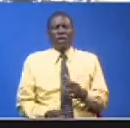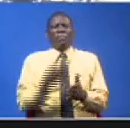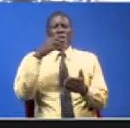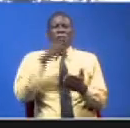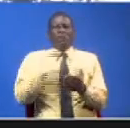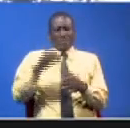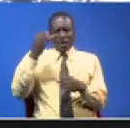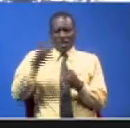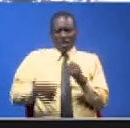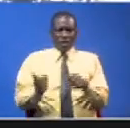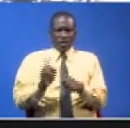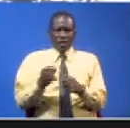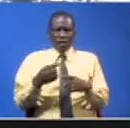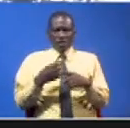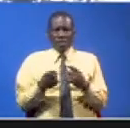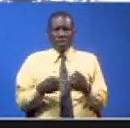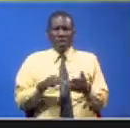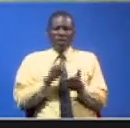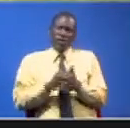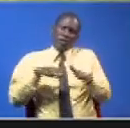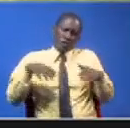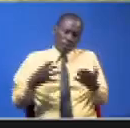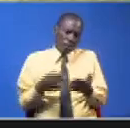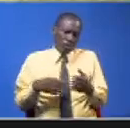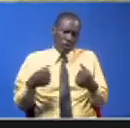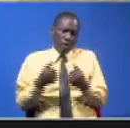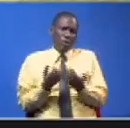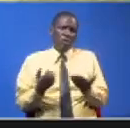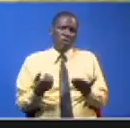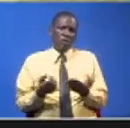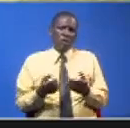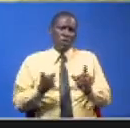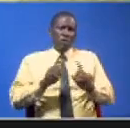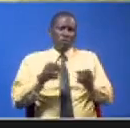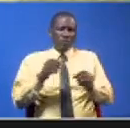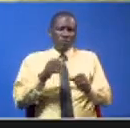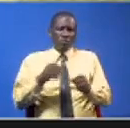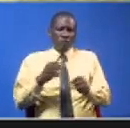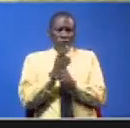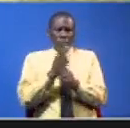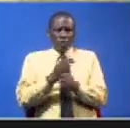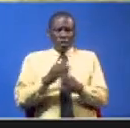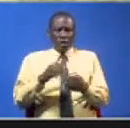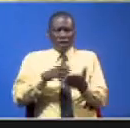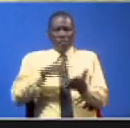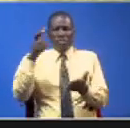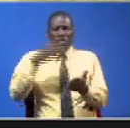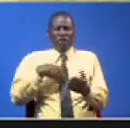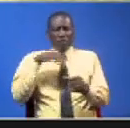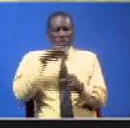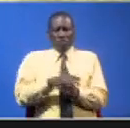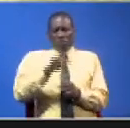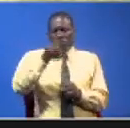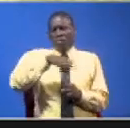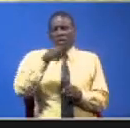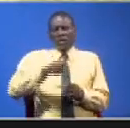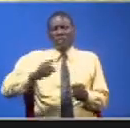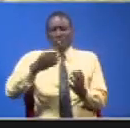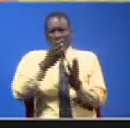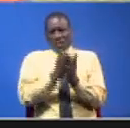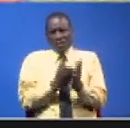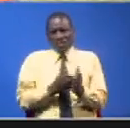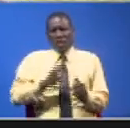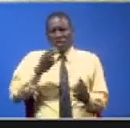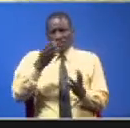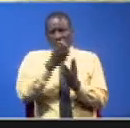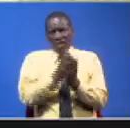last minutes, but even though imekuwa, we didn't execute on our advantages. We had a lot of mistakes coming in on the first half. Come second